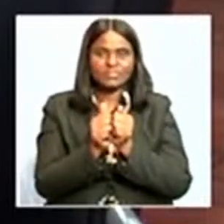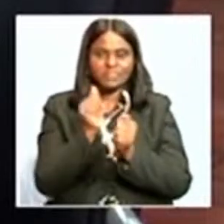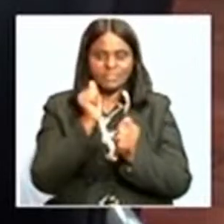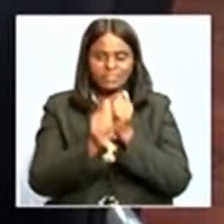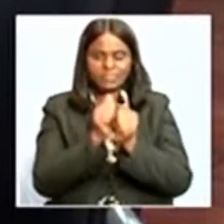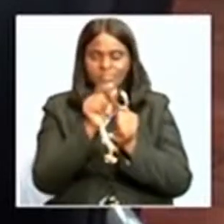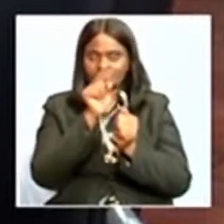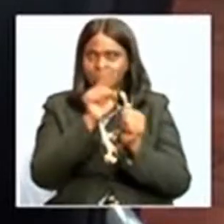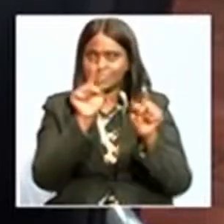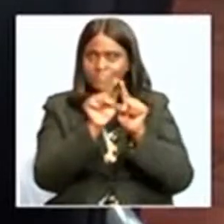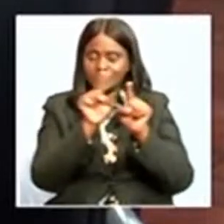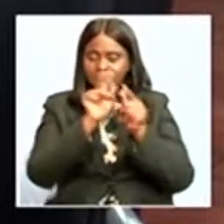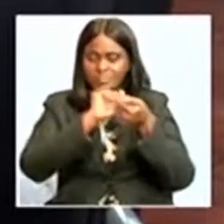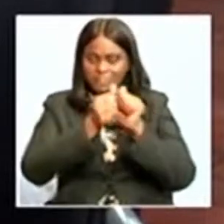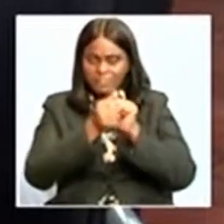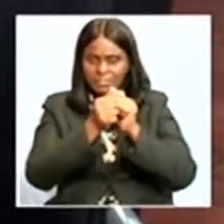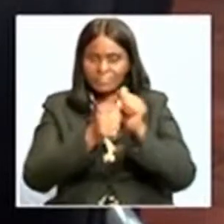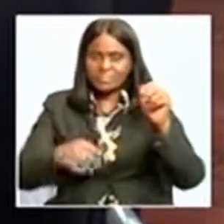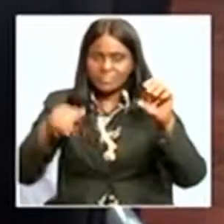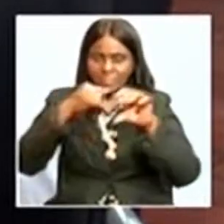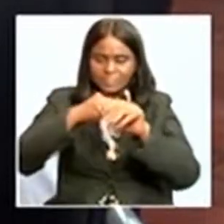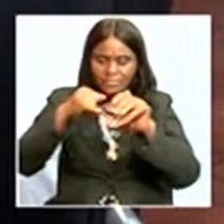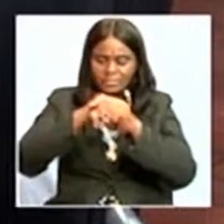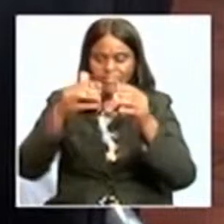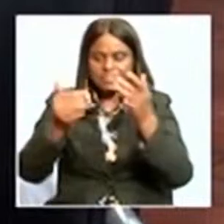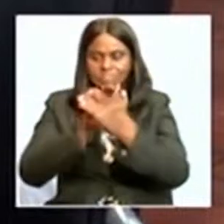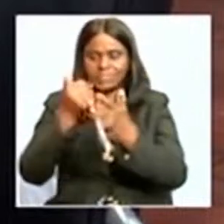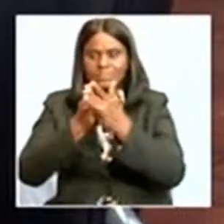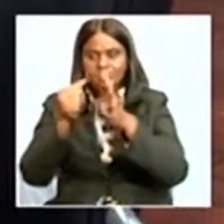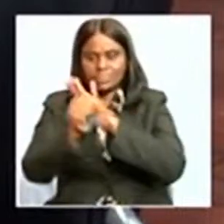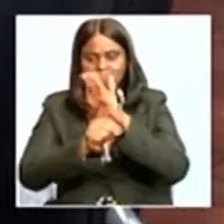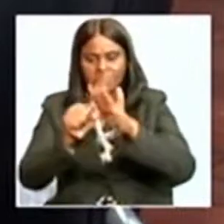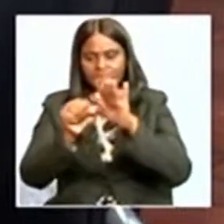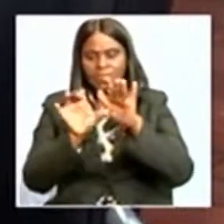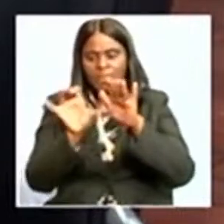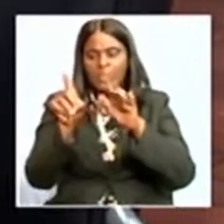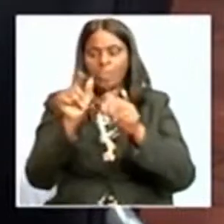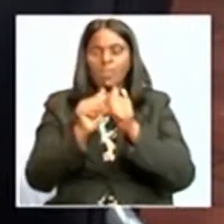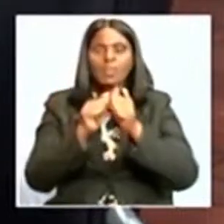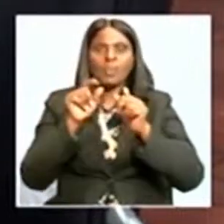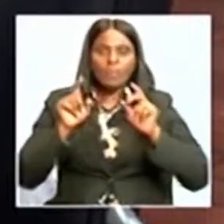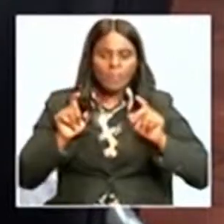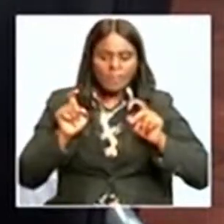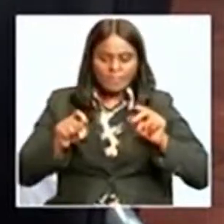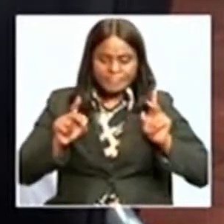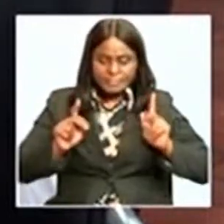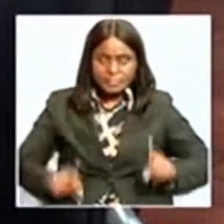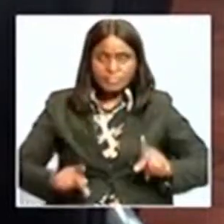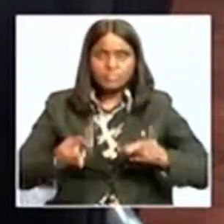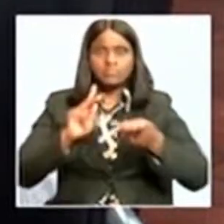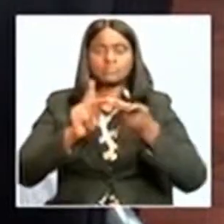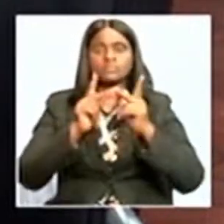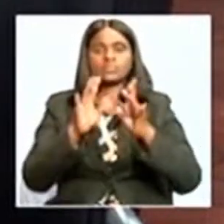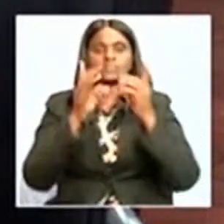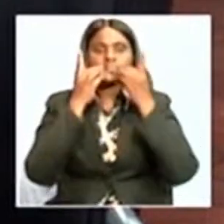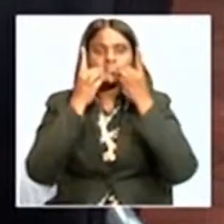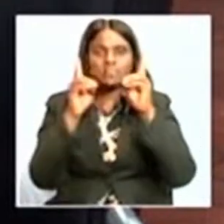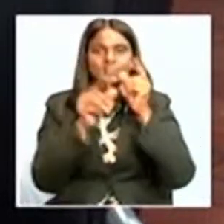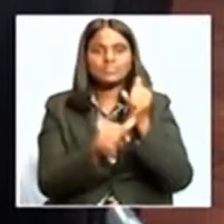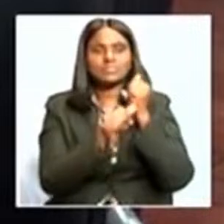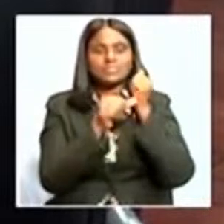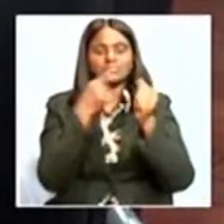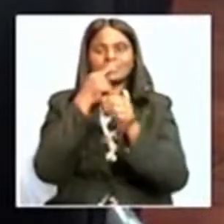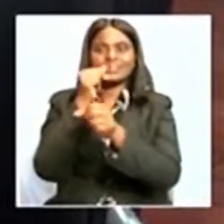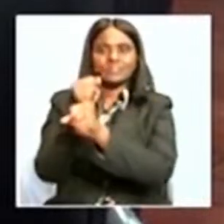is an amendment by the insertion of new subsections which require a personal partnership declared to be an agent and who